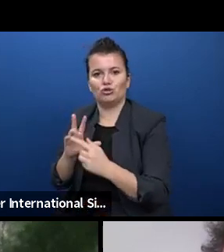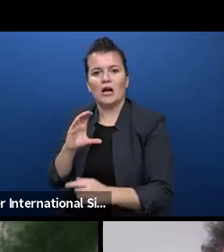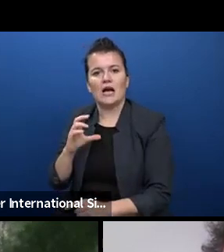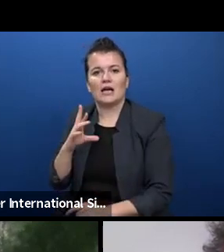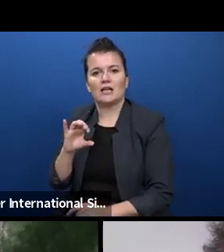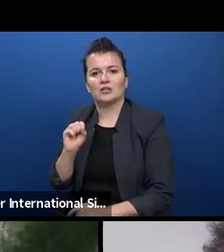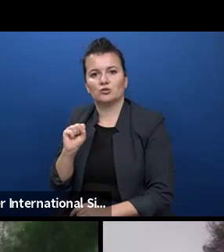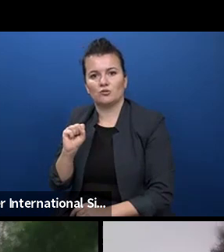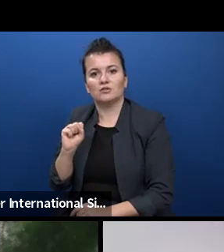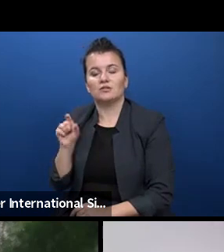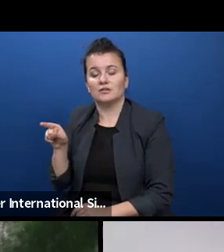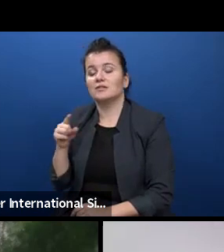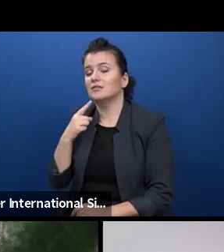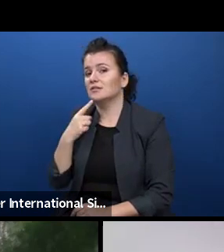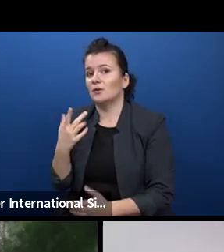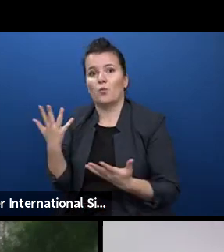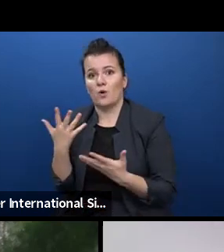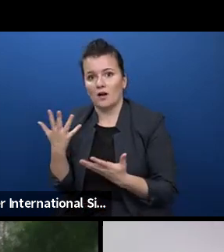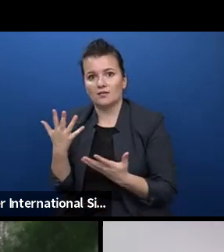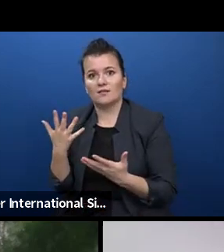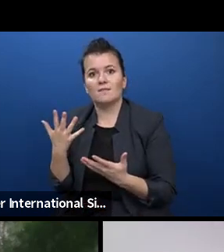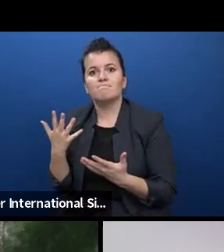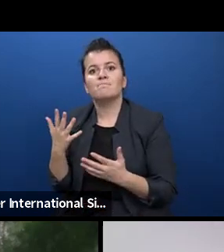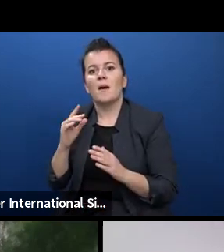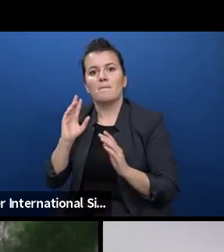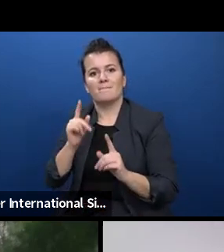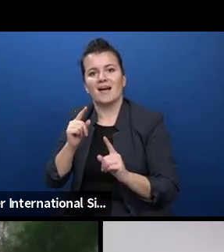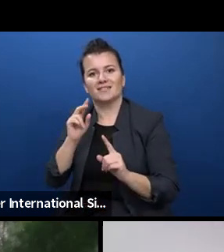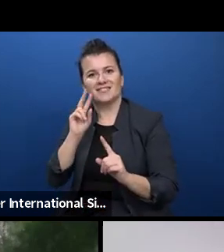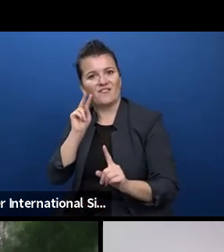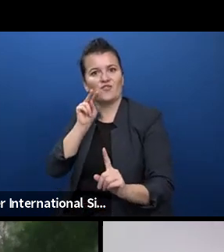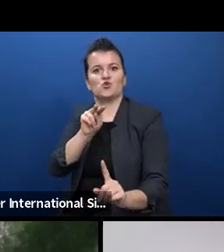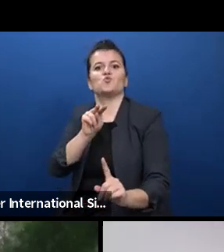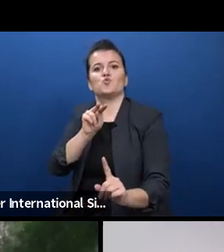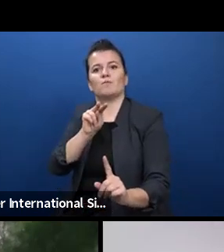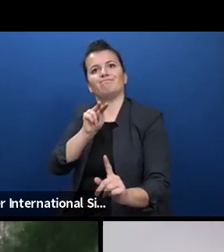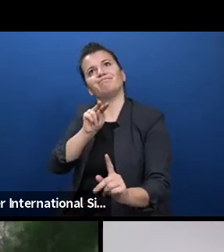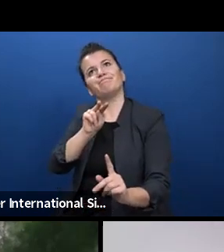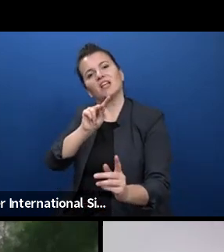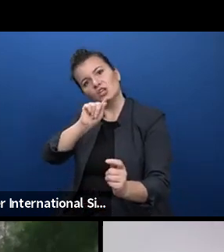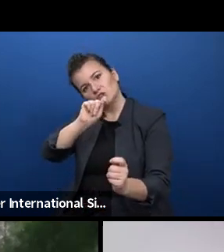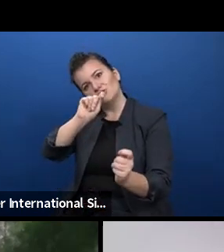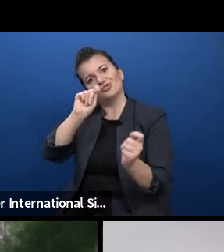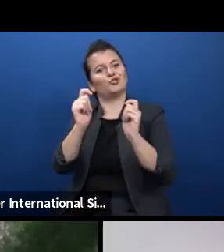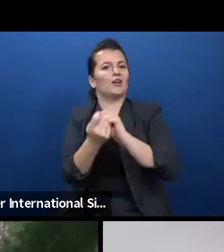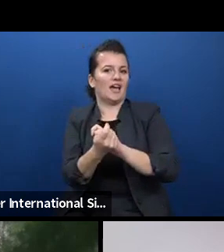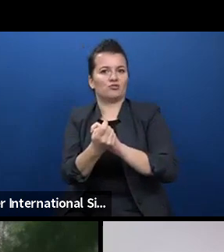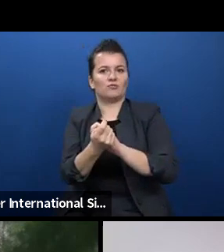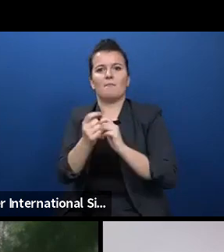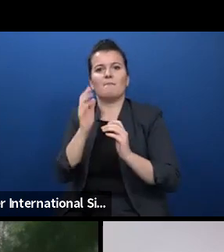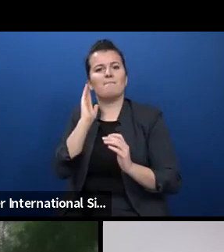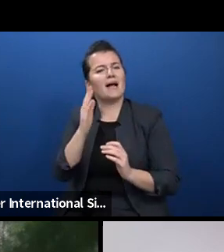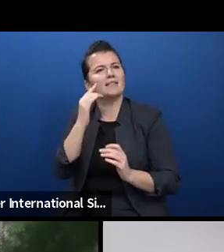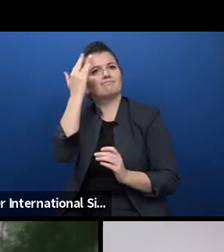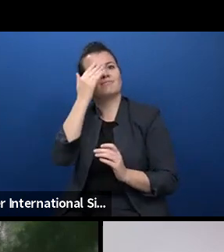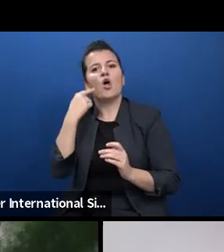about these needs in change of perception, a holistic approach, he actually